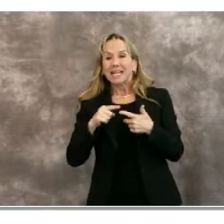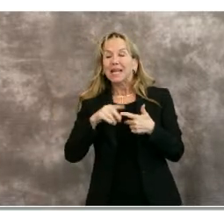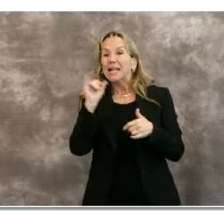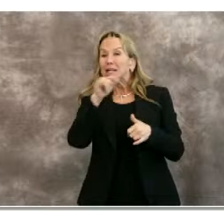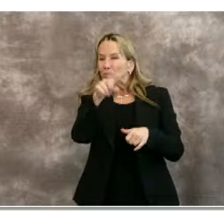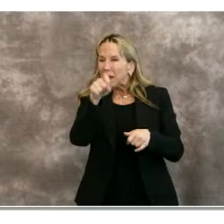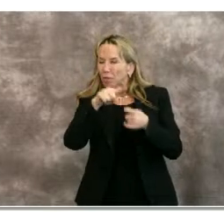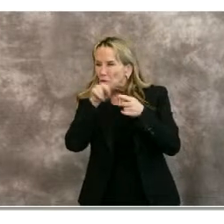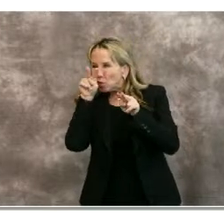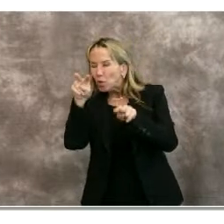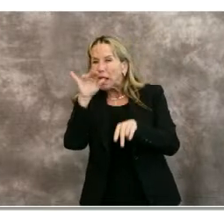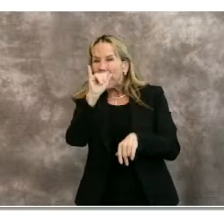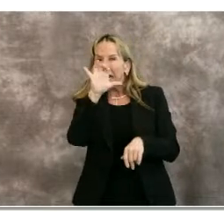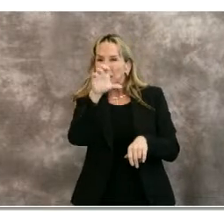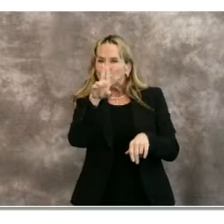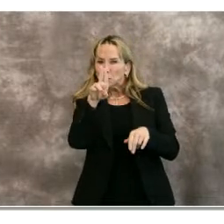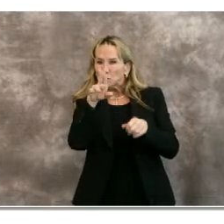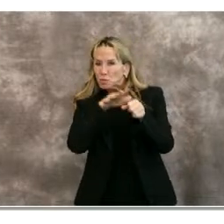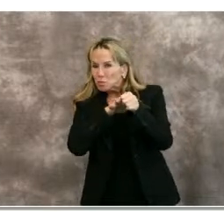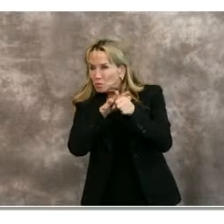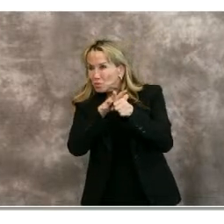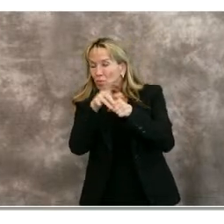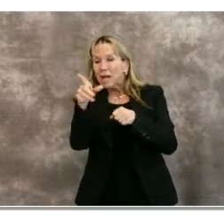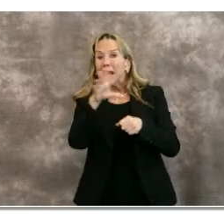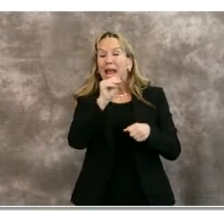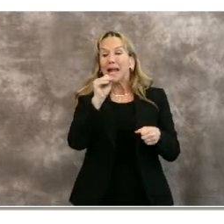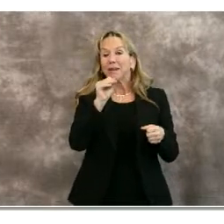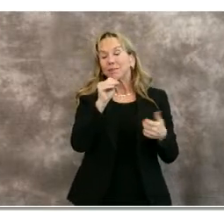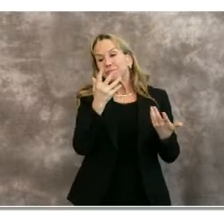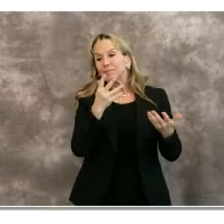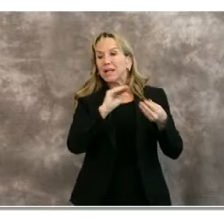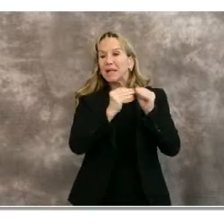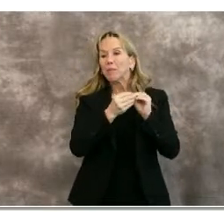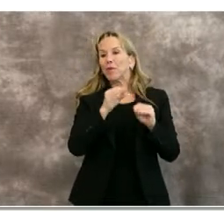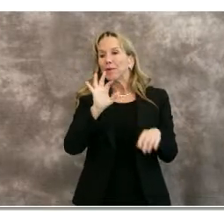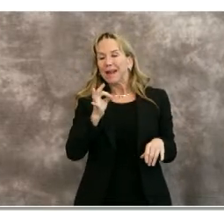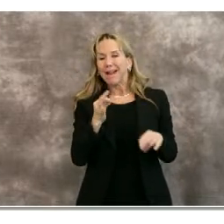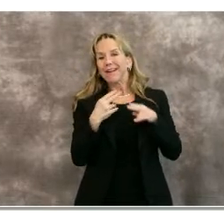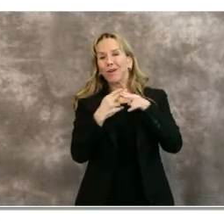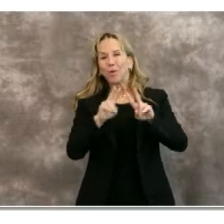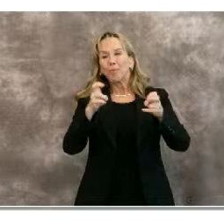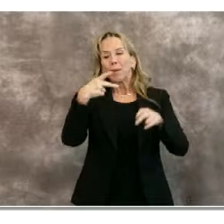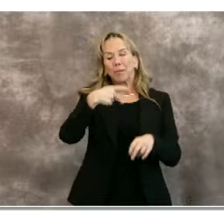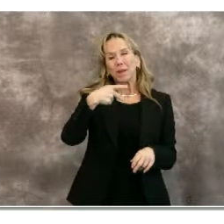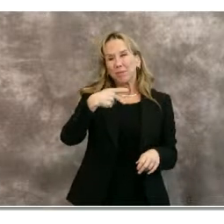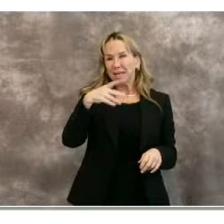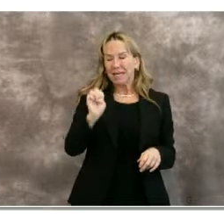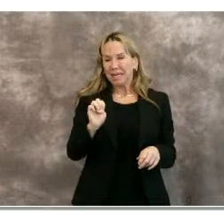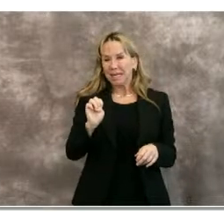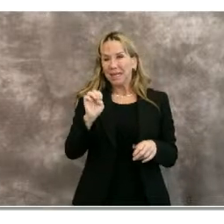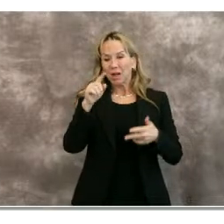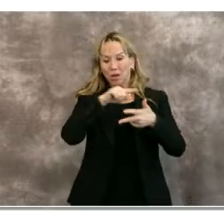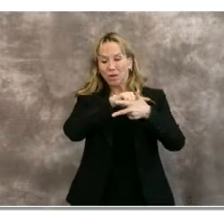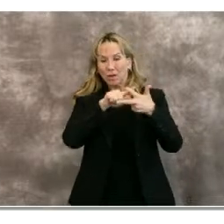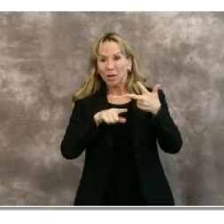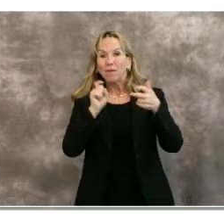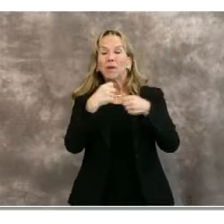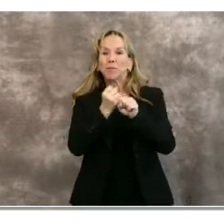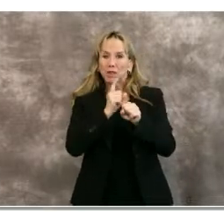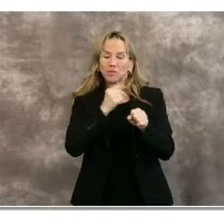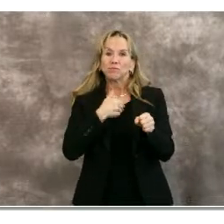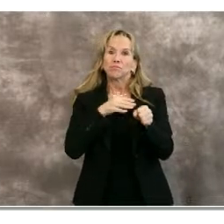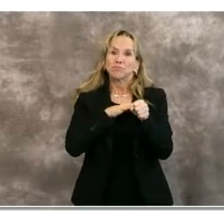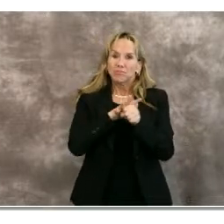ICU capacity, and number 9, which is personal protective equipment, or our